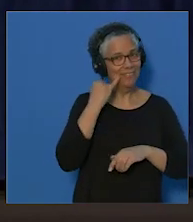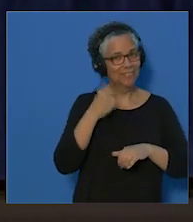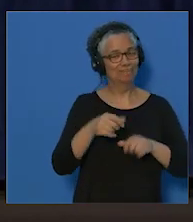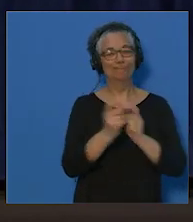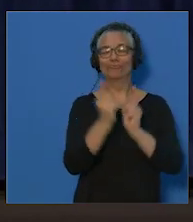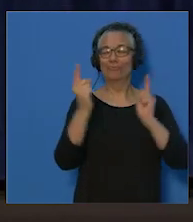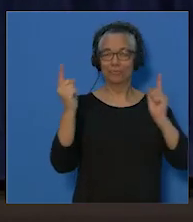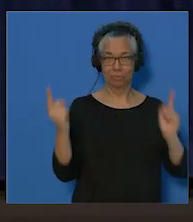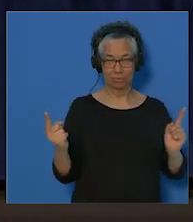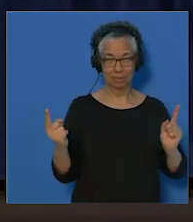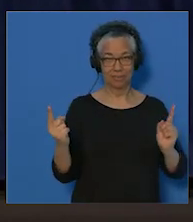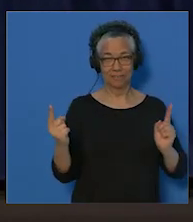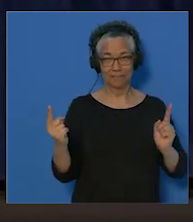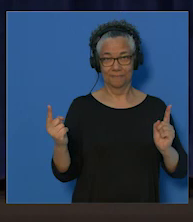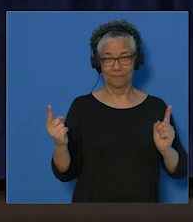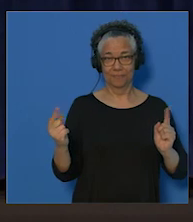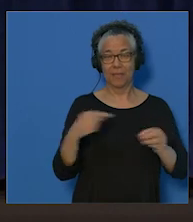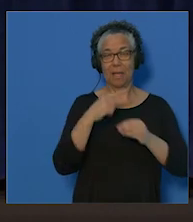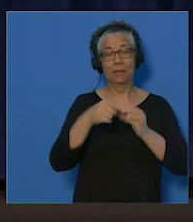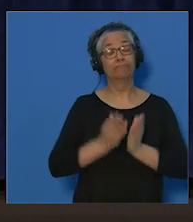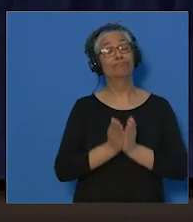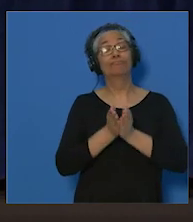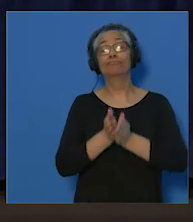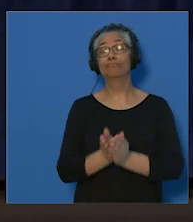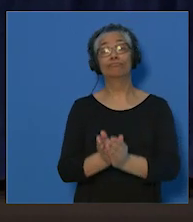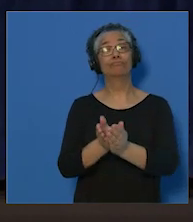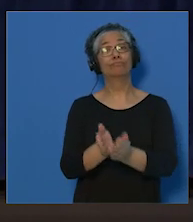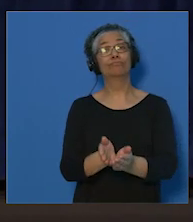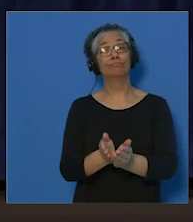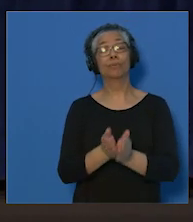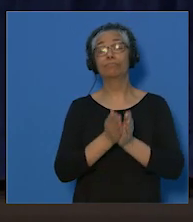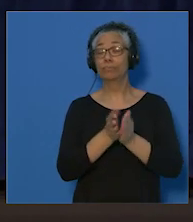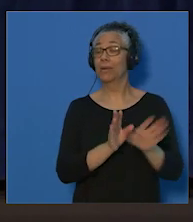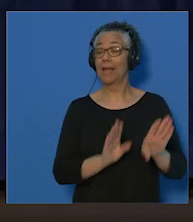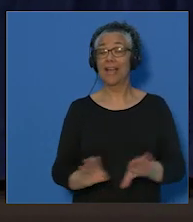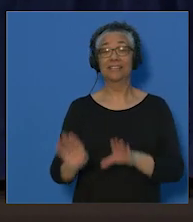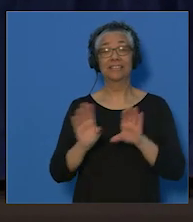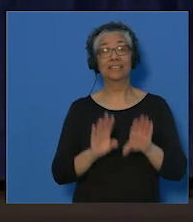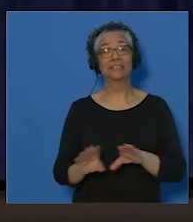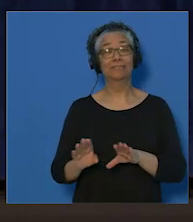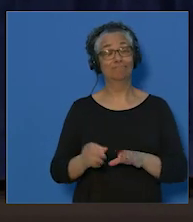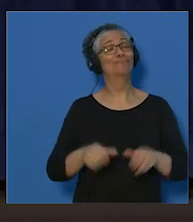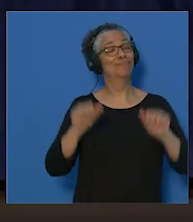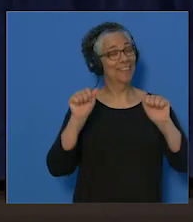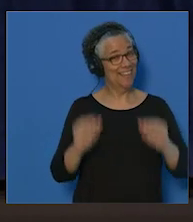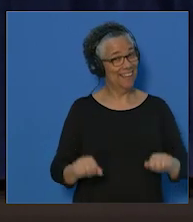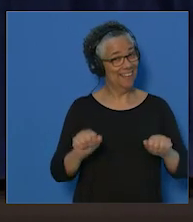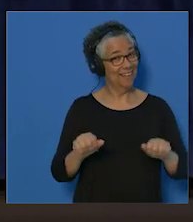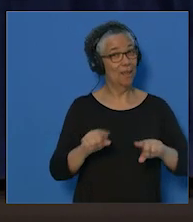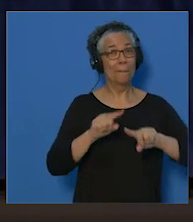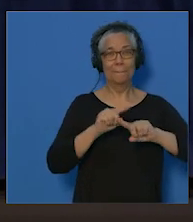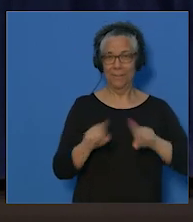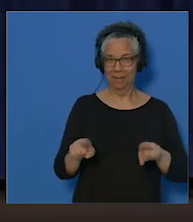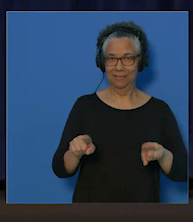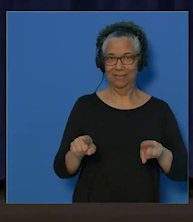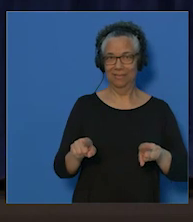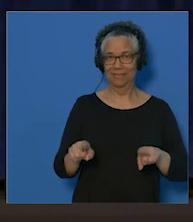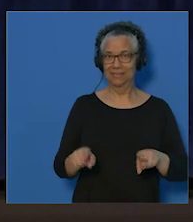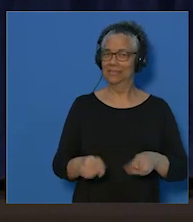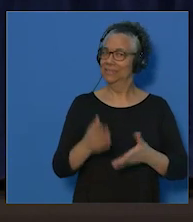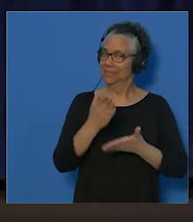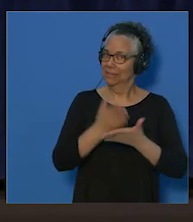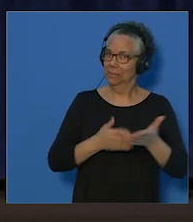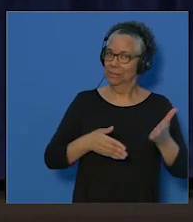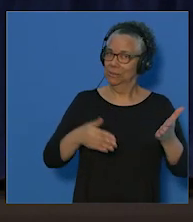distancing. Regarding boating, boating activity is allowed. However, there are